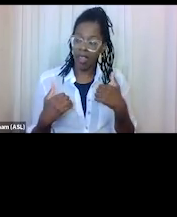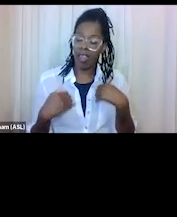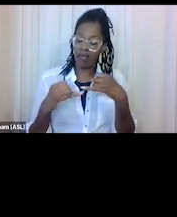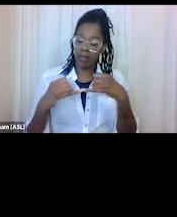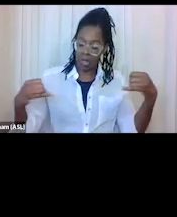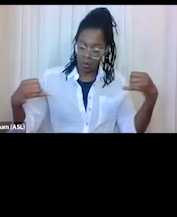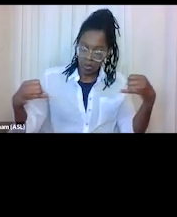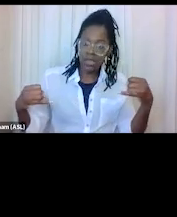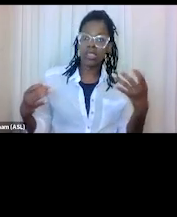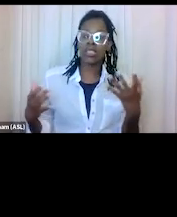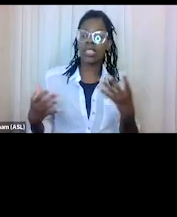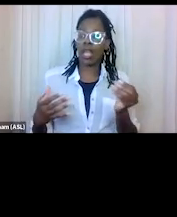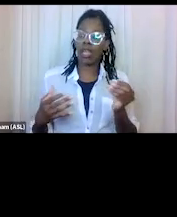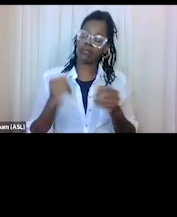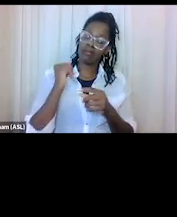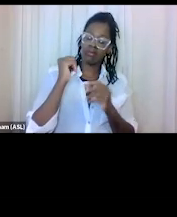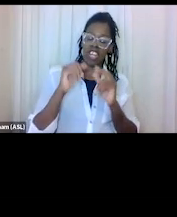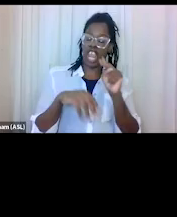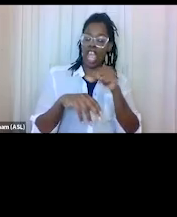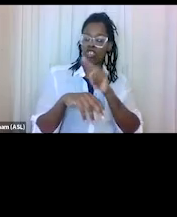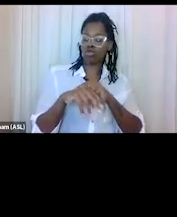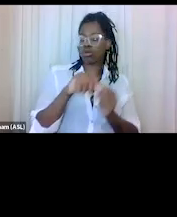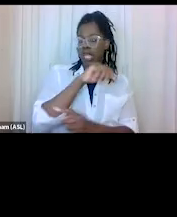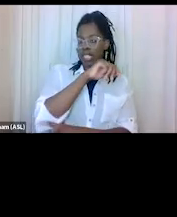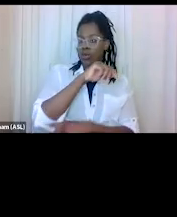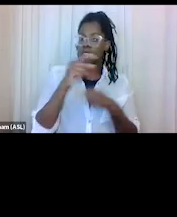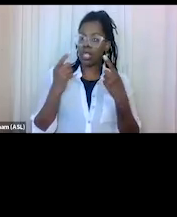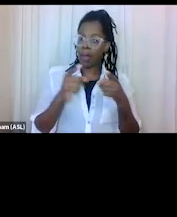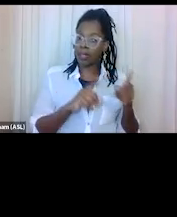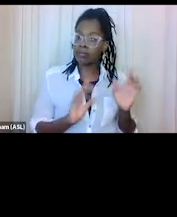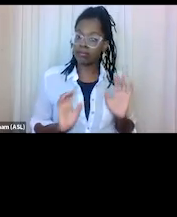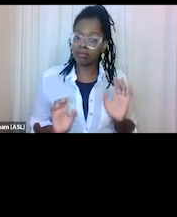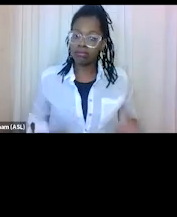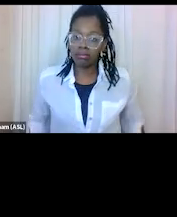those consequences, natural consequences that happen, but also